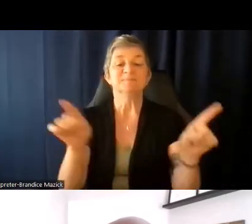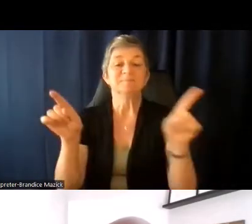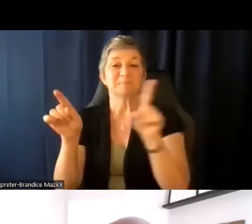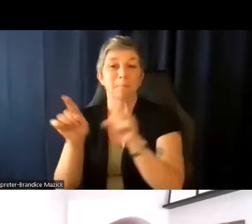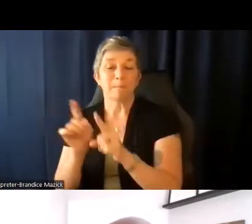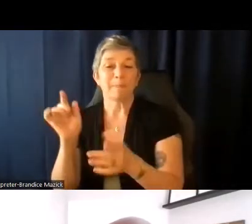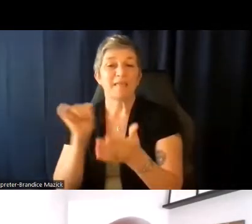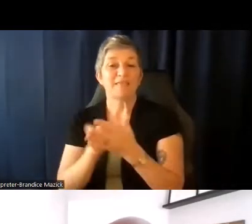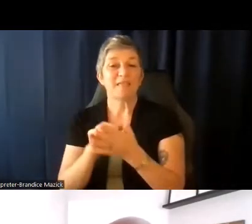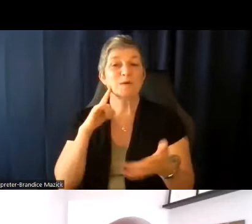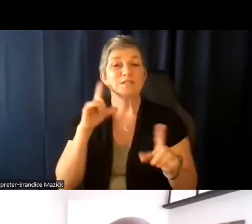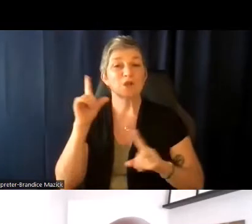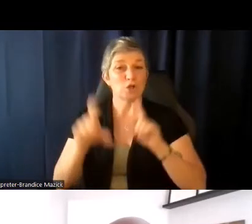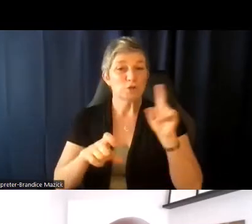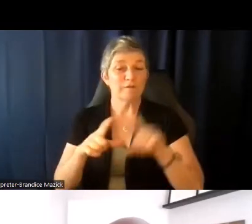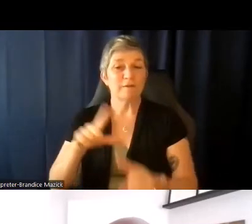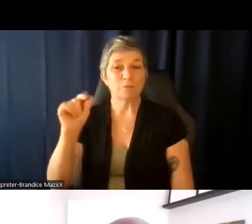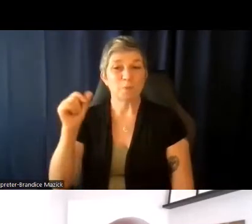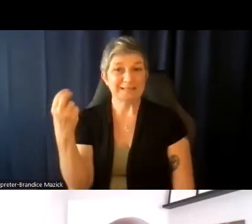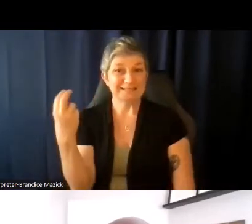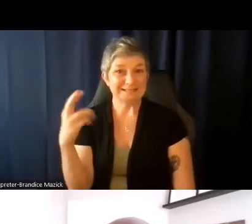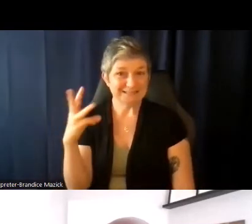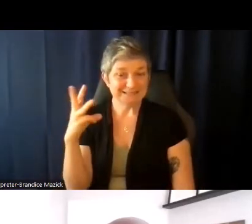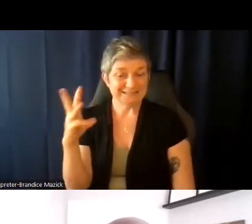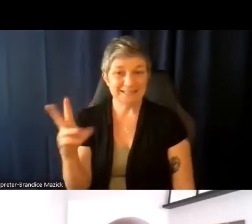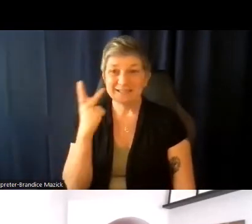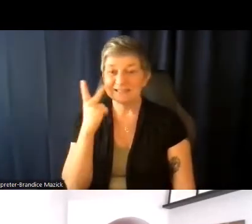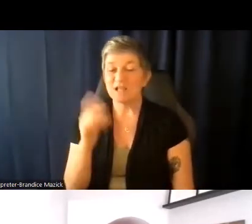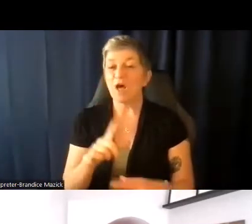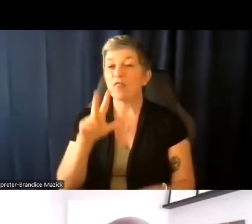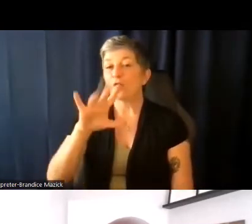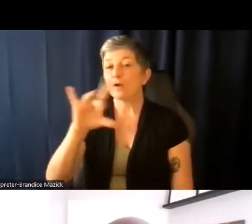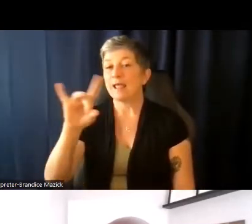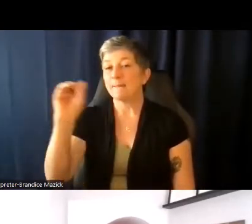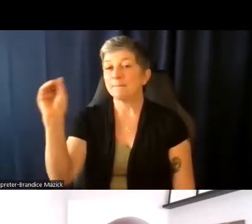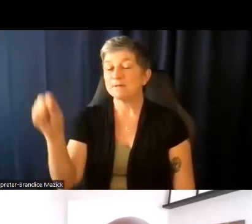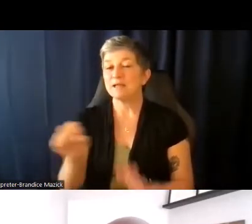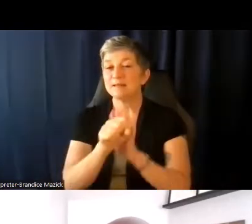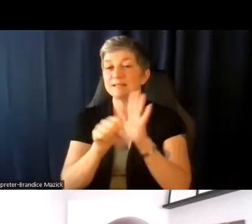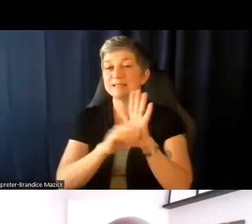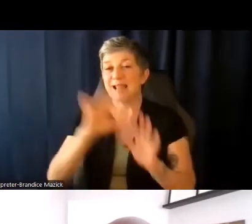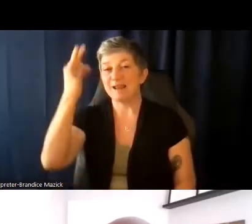from 2016 that found that 38% of state and federal